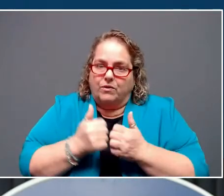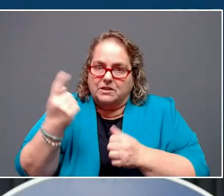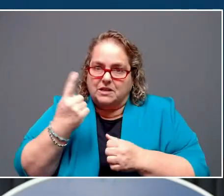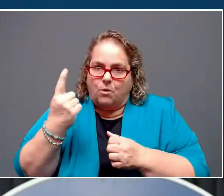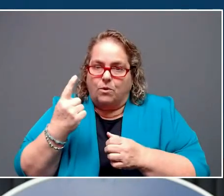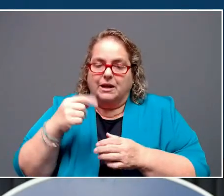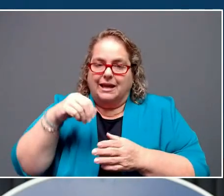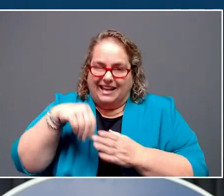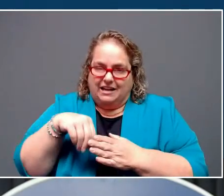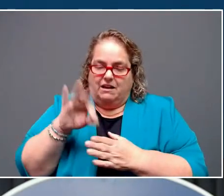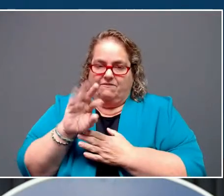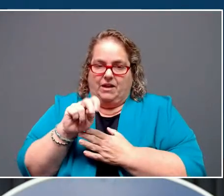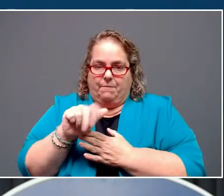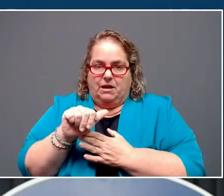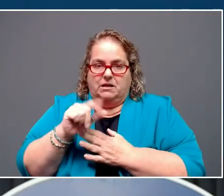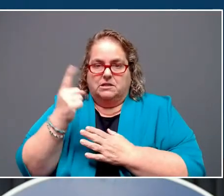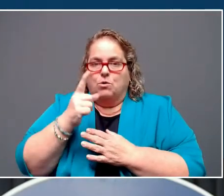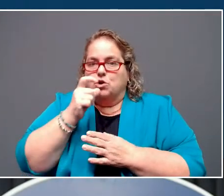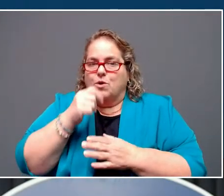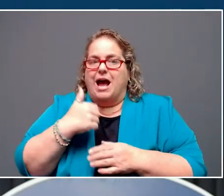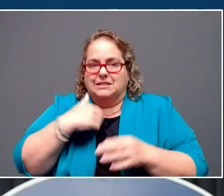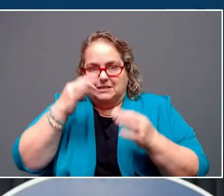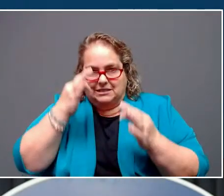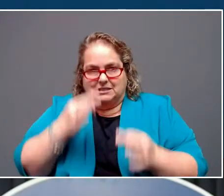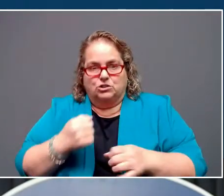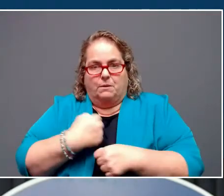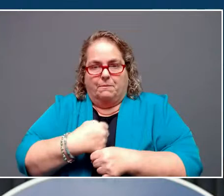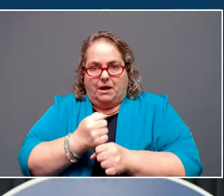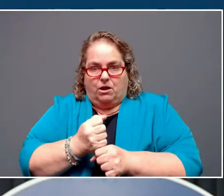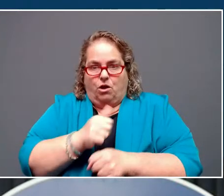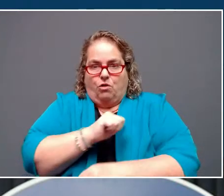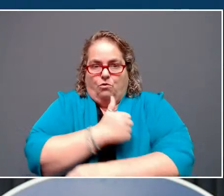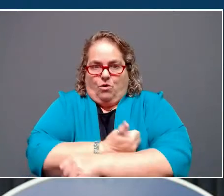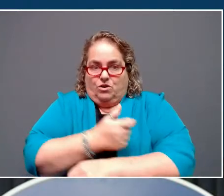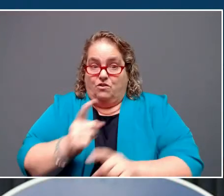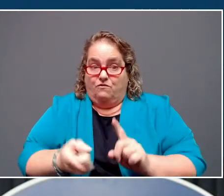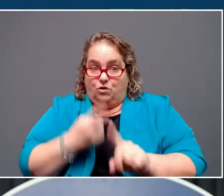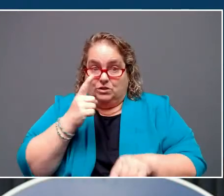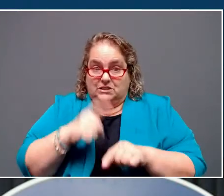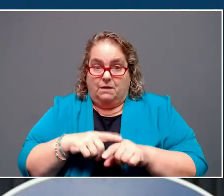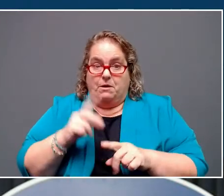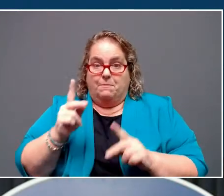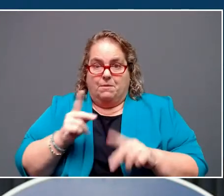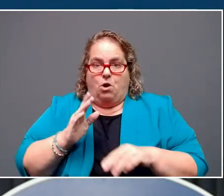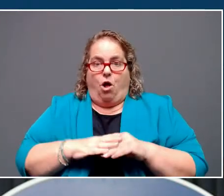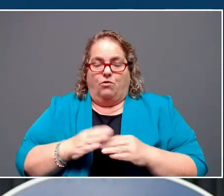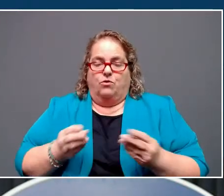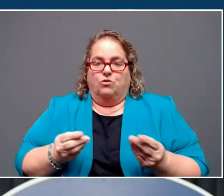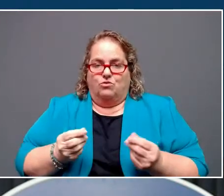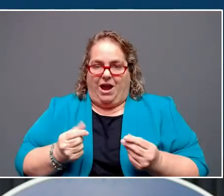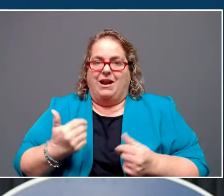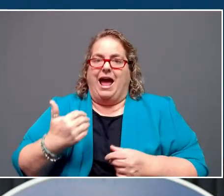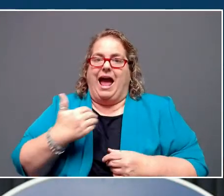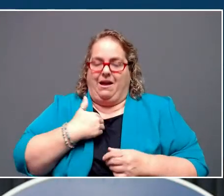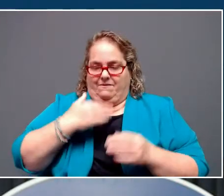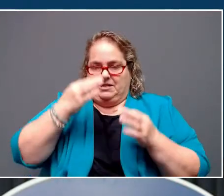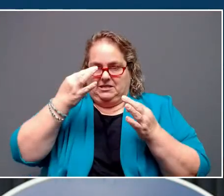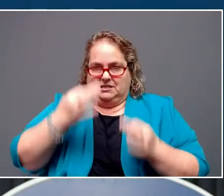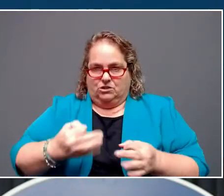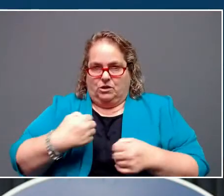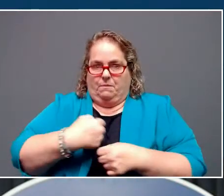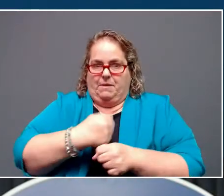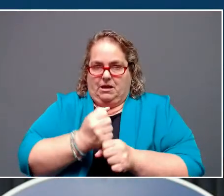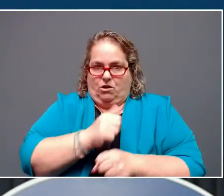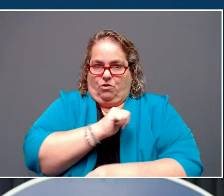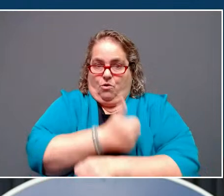with decision-making authority. This is the first time folks on the ground have had decision-making authority. If your claim's